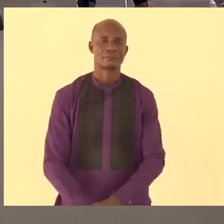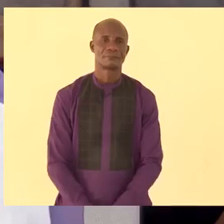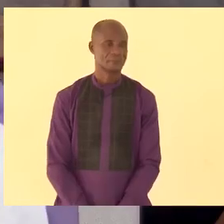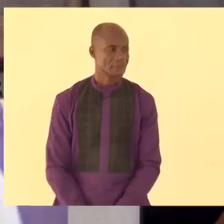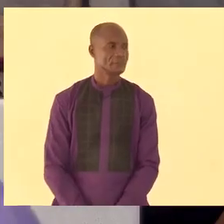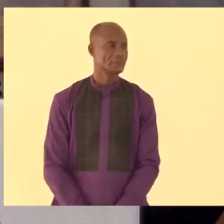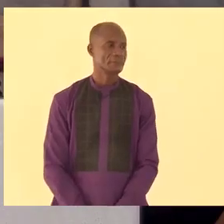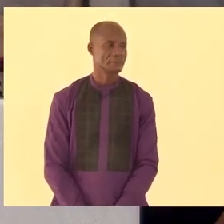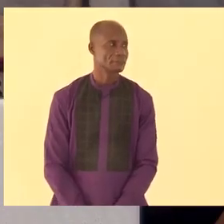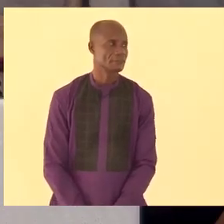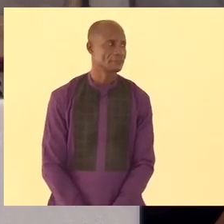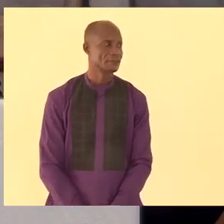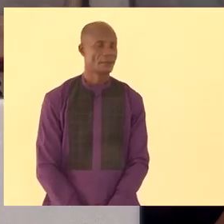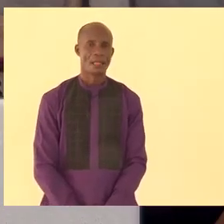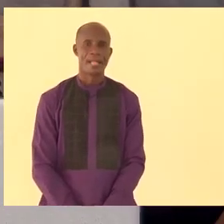Yes, Mr. Paul.